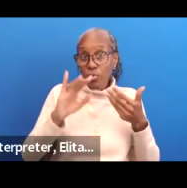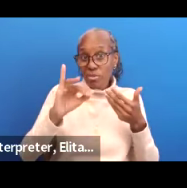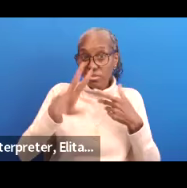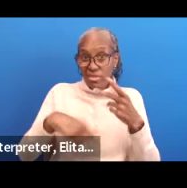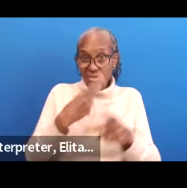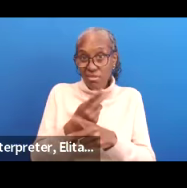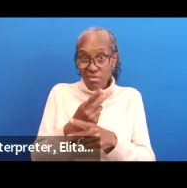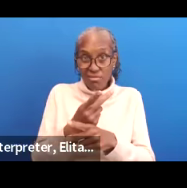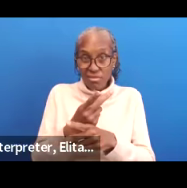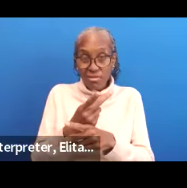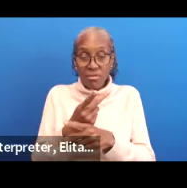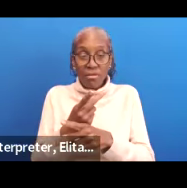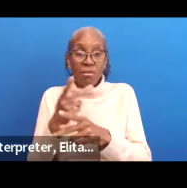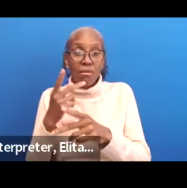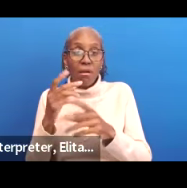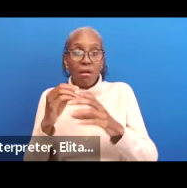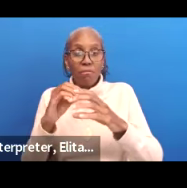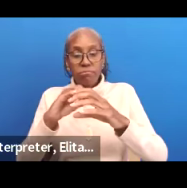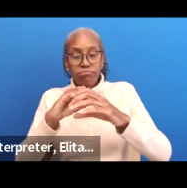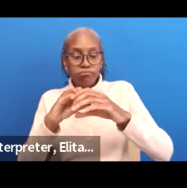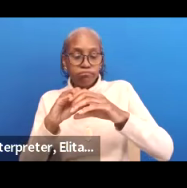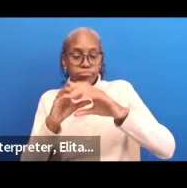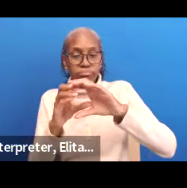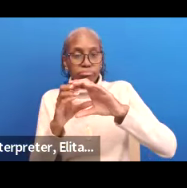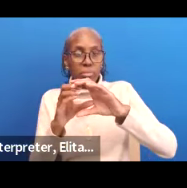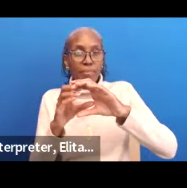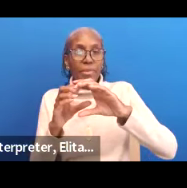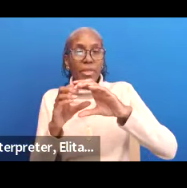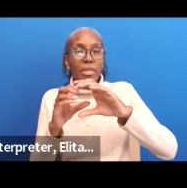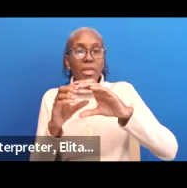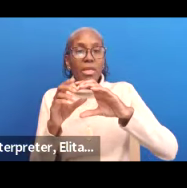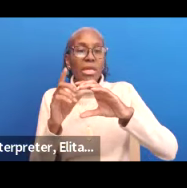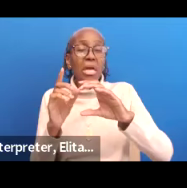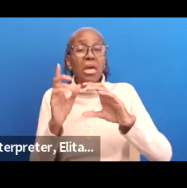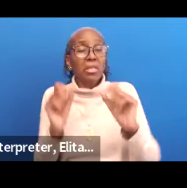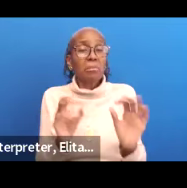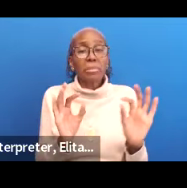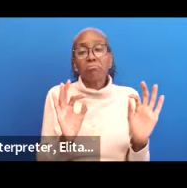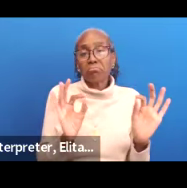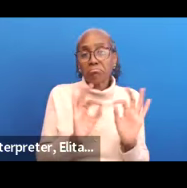of fall, which could be as benign as